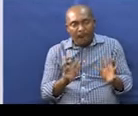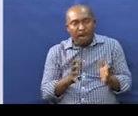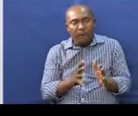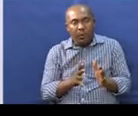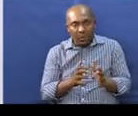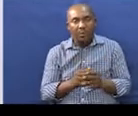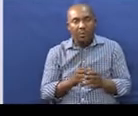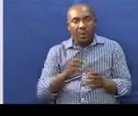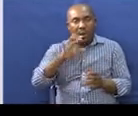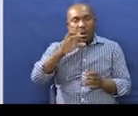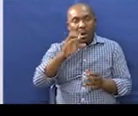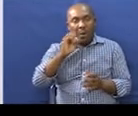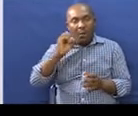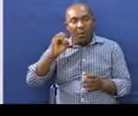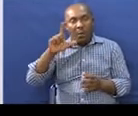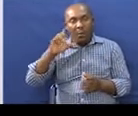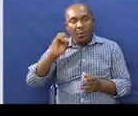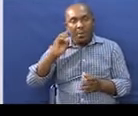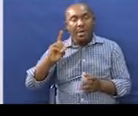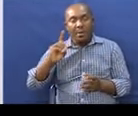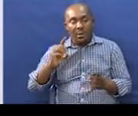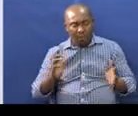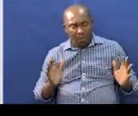After cooling the components,